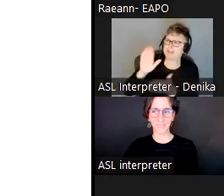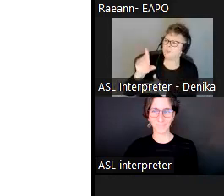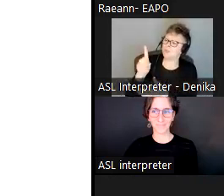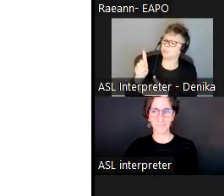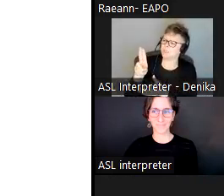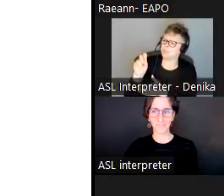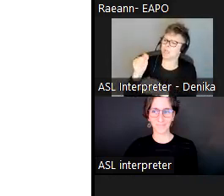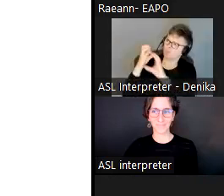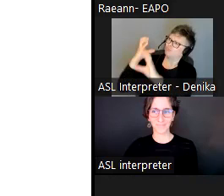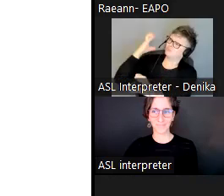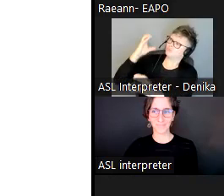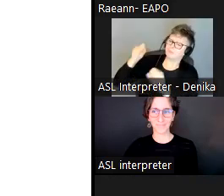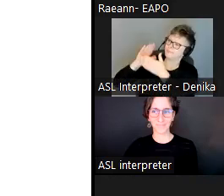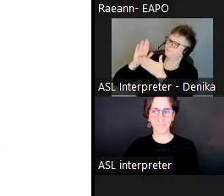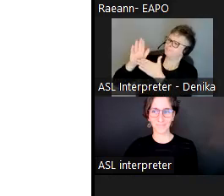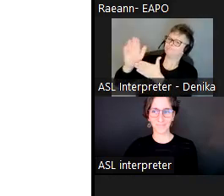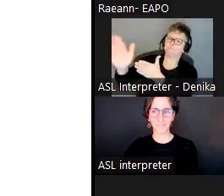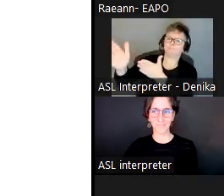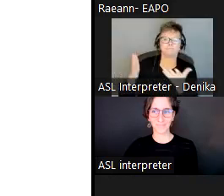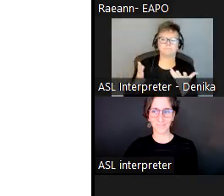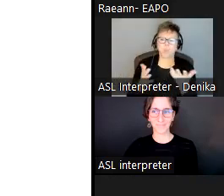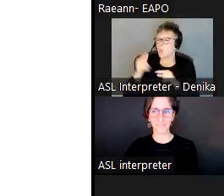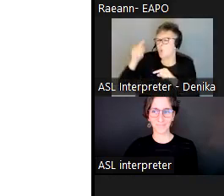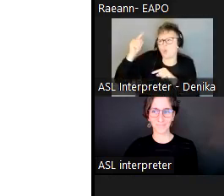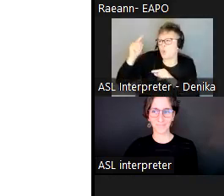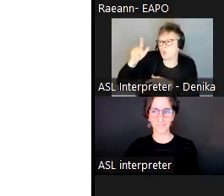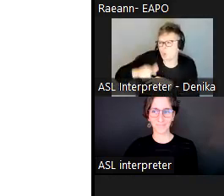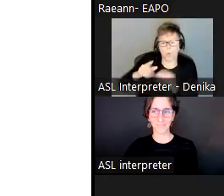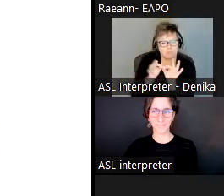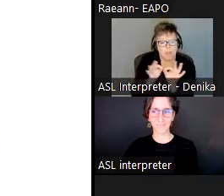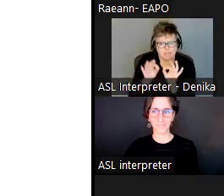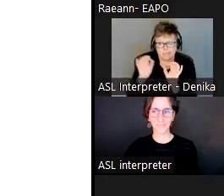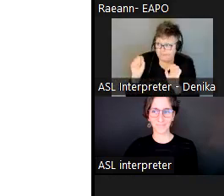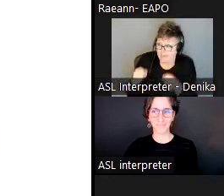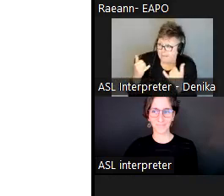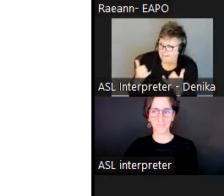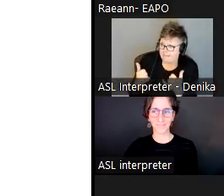it's only available now. There's high pressure sale tactics there.